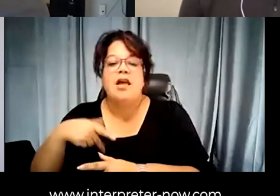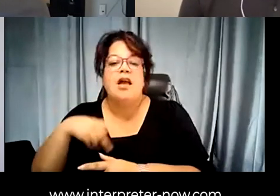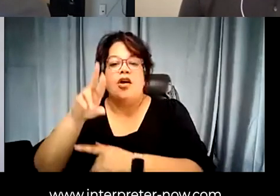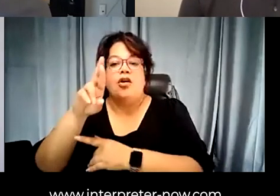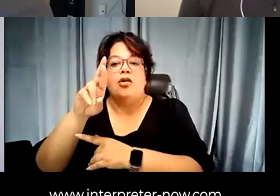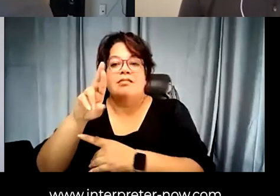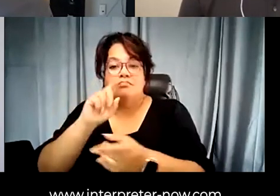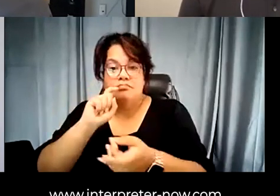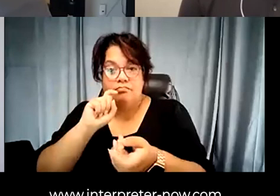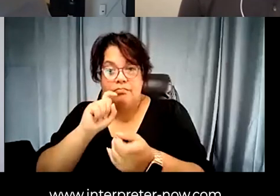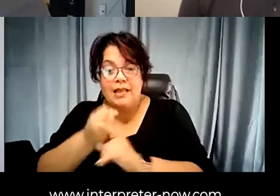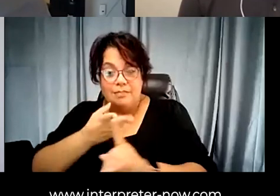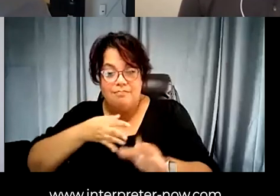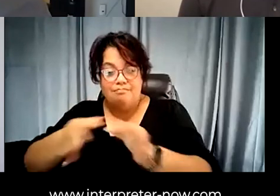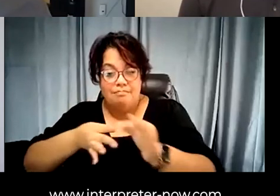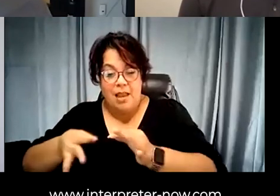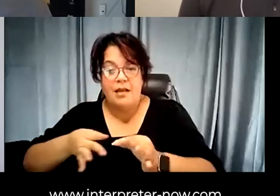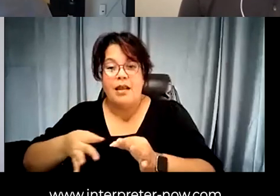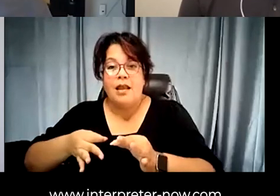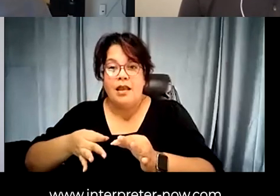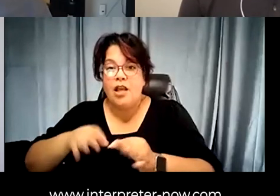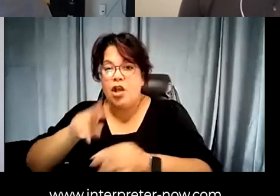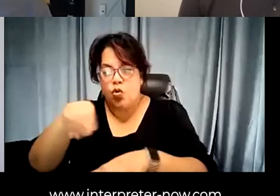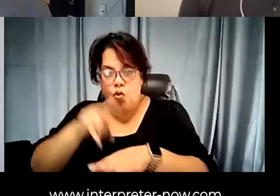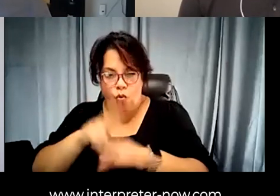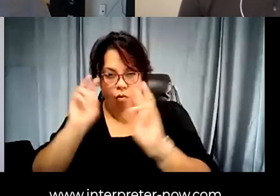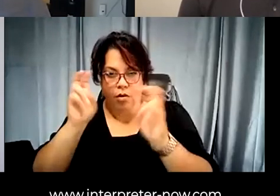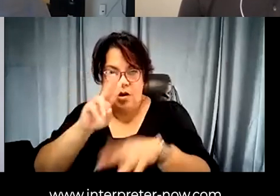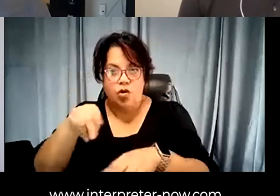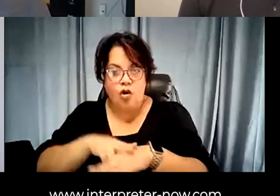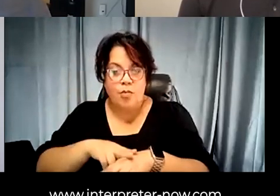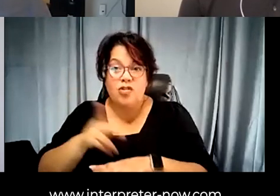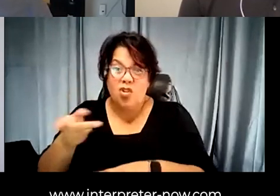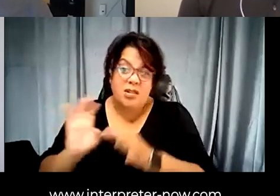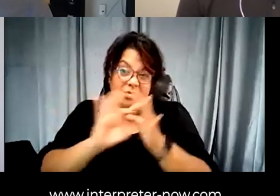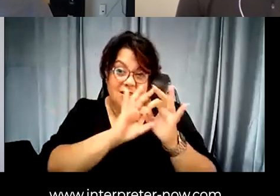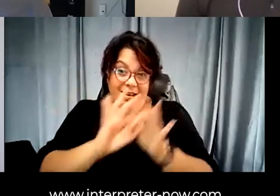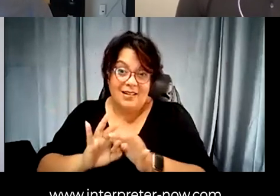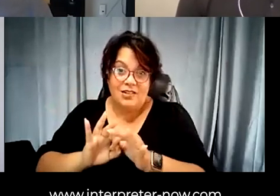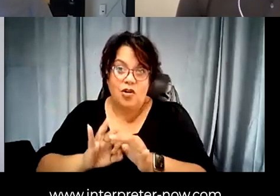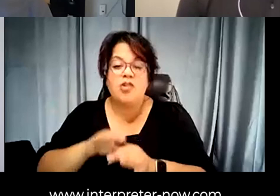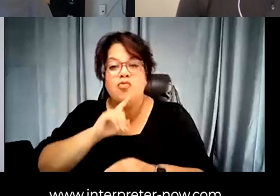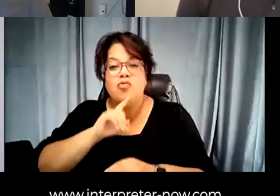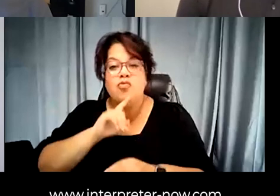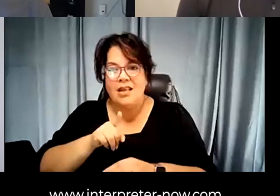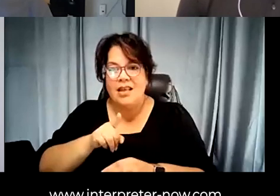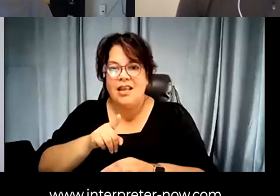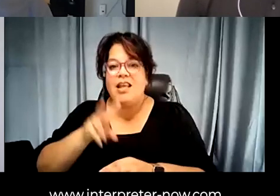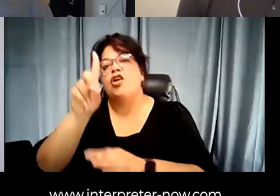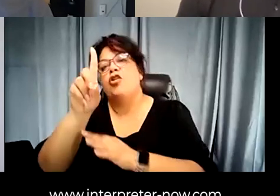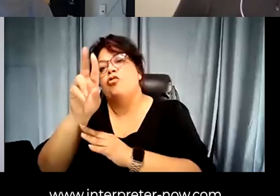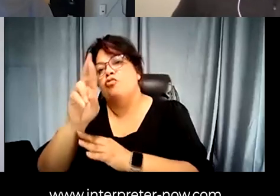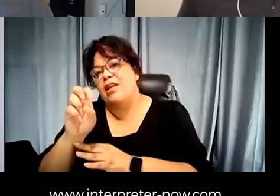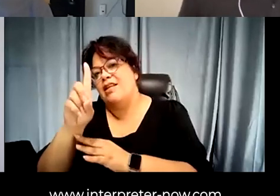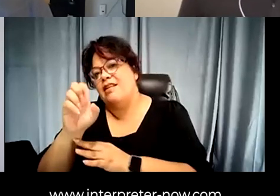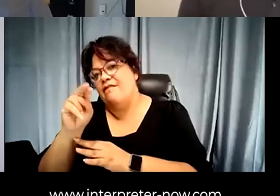actually hinted at that subject in this episode today. So it's time to redefine normal, what that looks like.